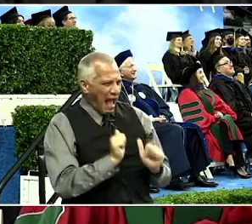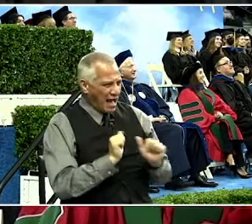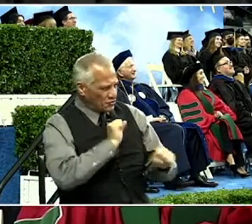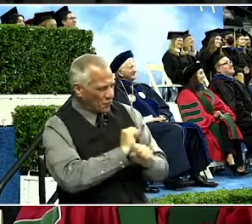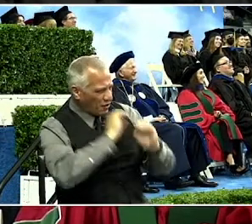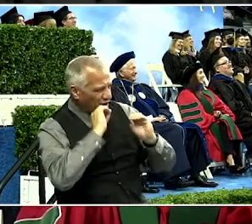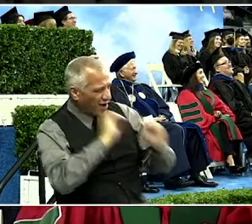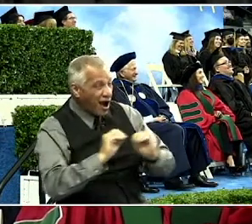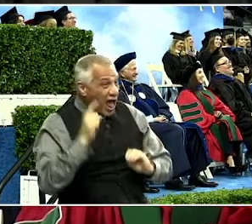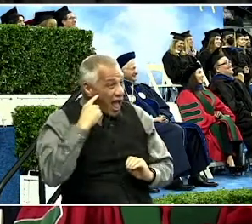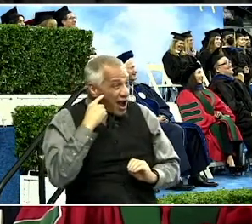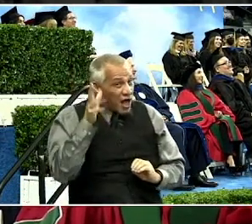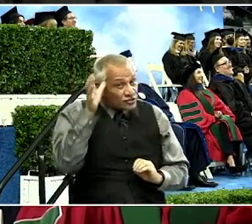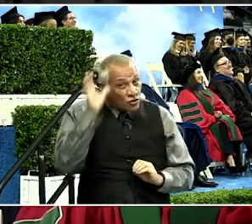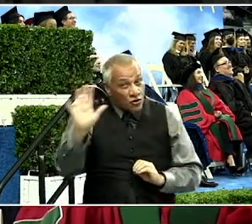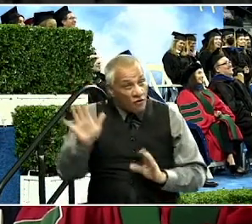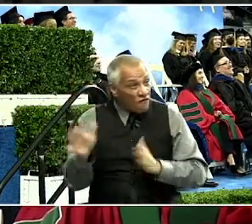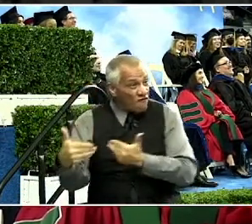room.